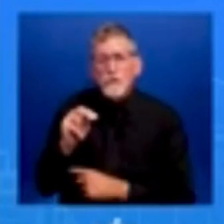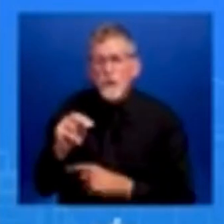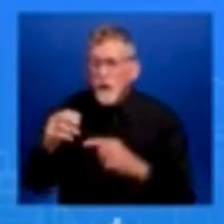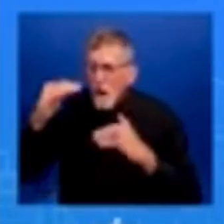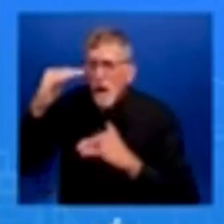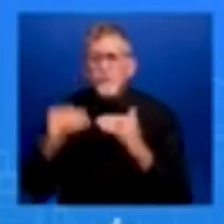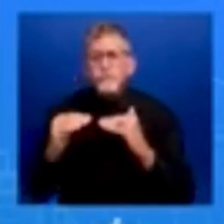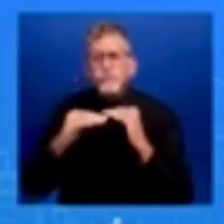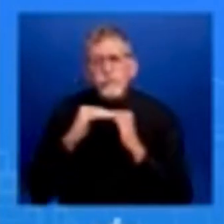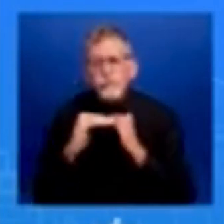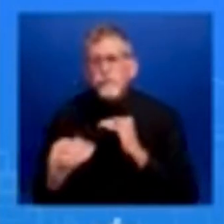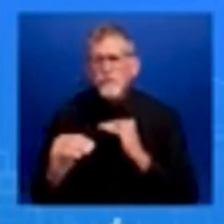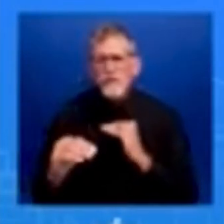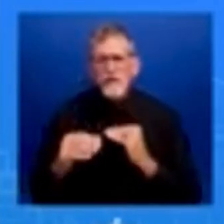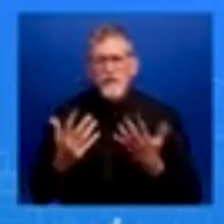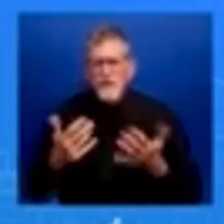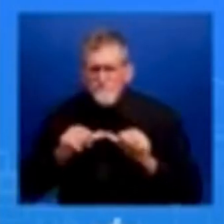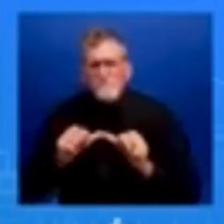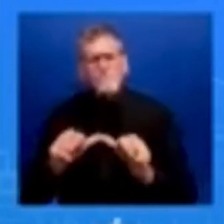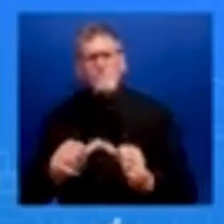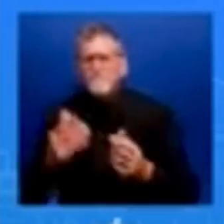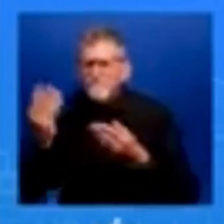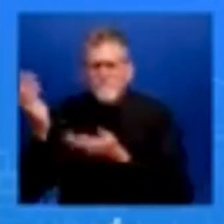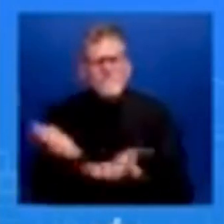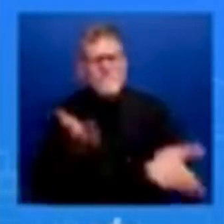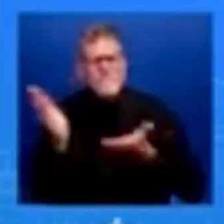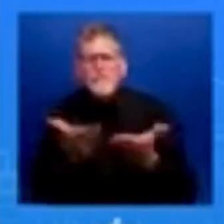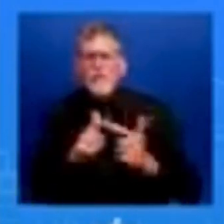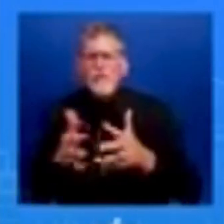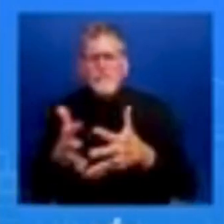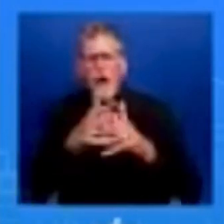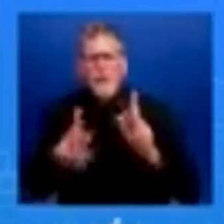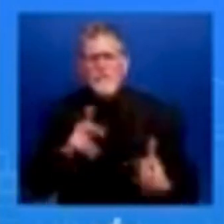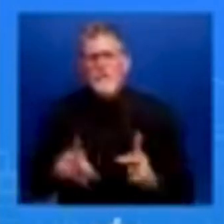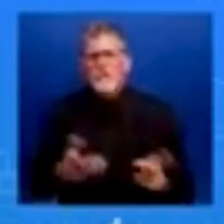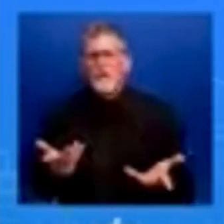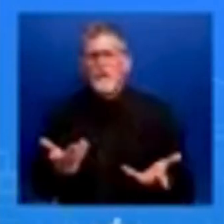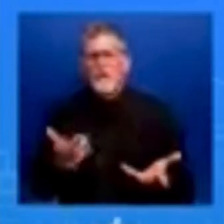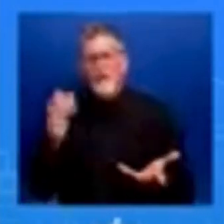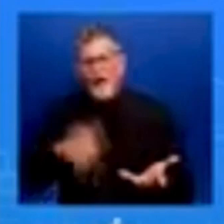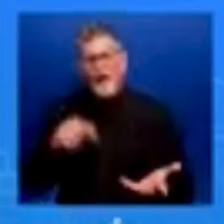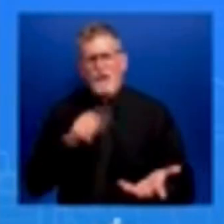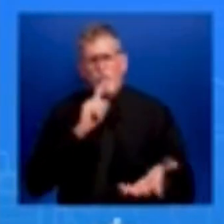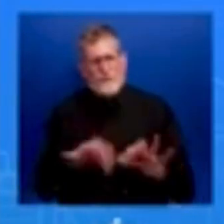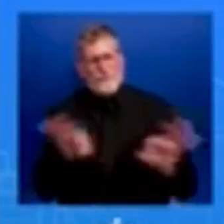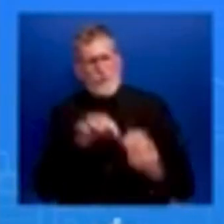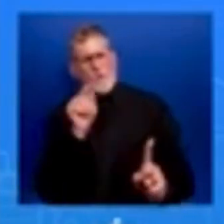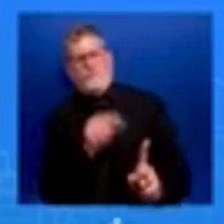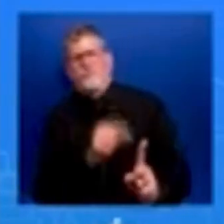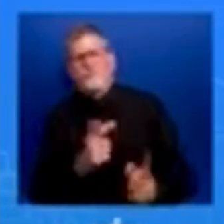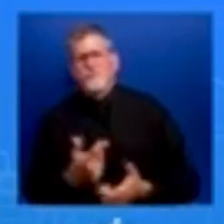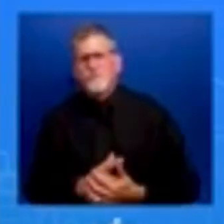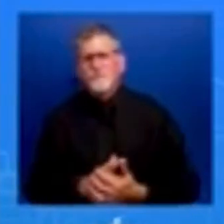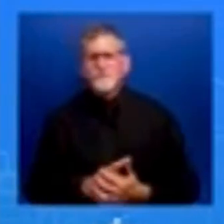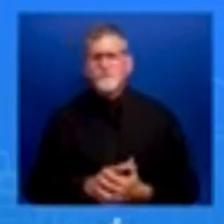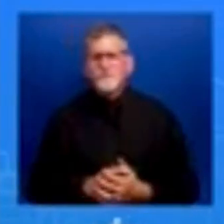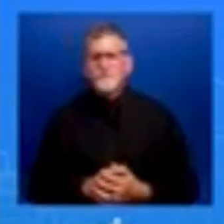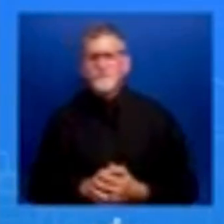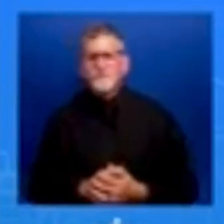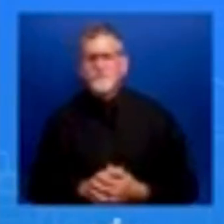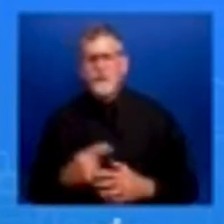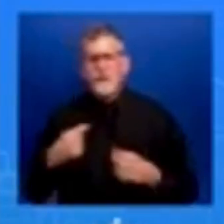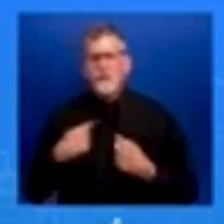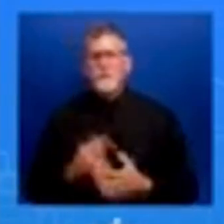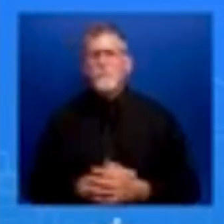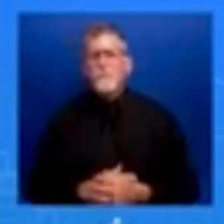American people in a way that truly, truly matters. Karine, it's been almost 2 years since the administration launched